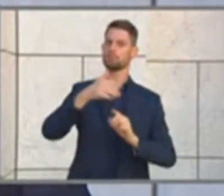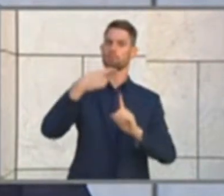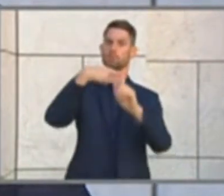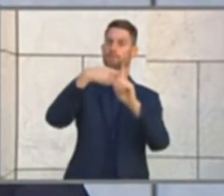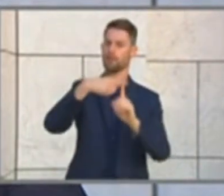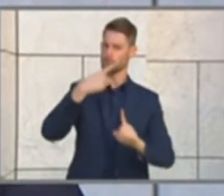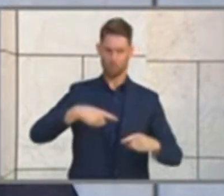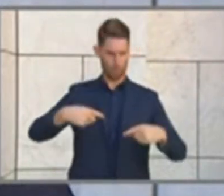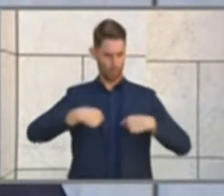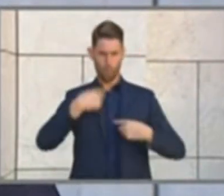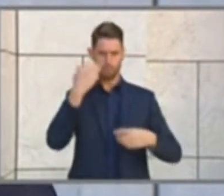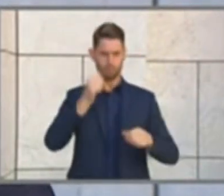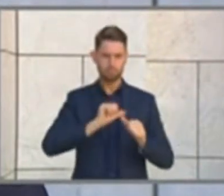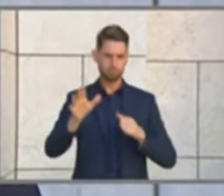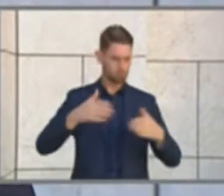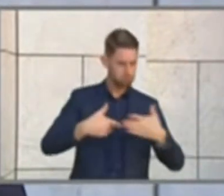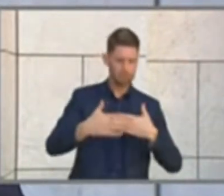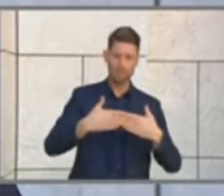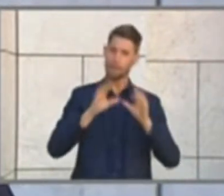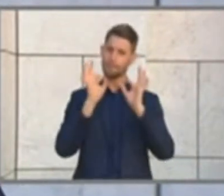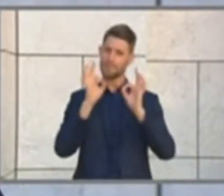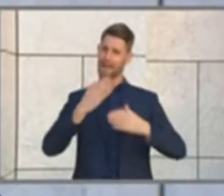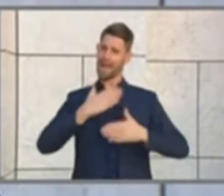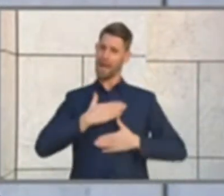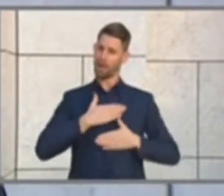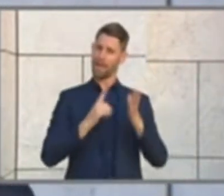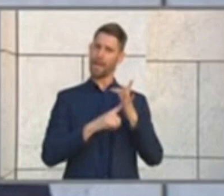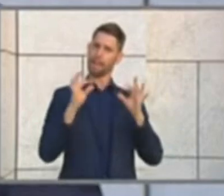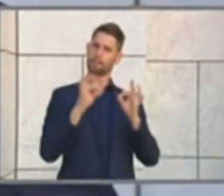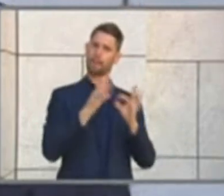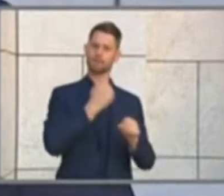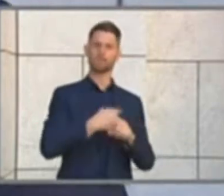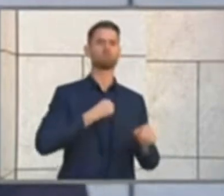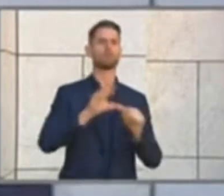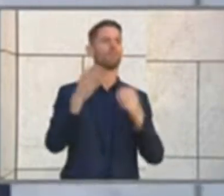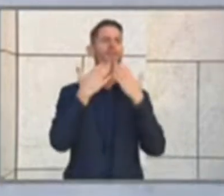expect Australia, especially under our government, to act always in that way. Thanks very much, everyone.